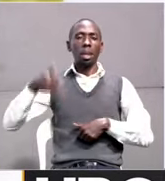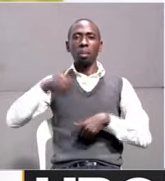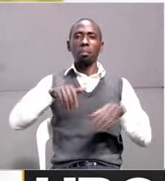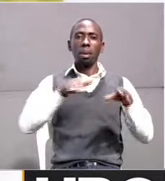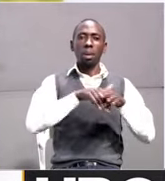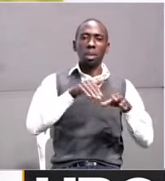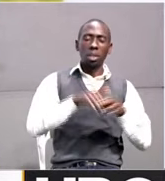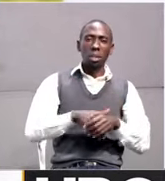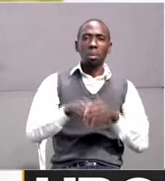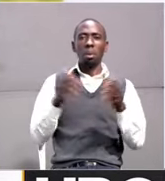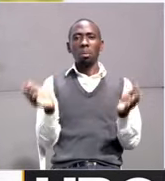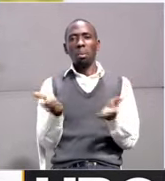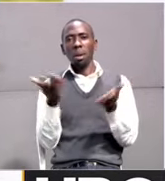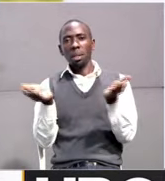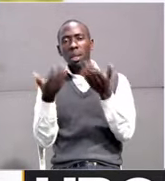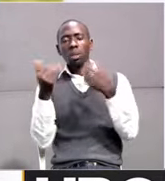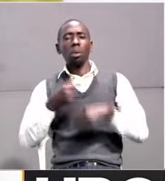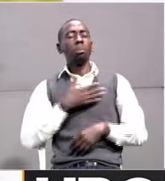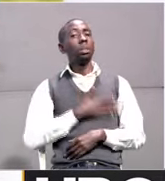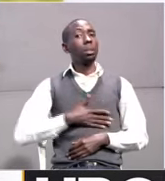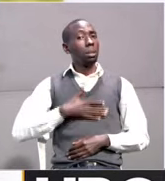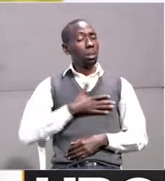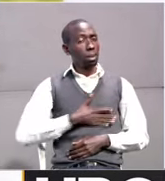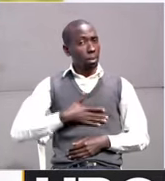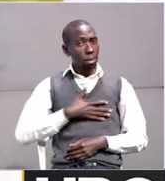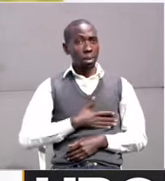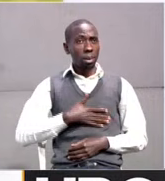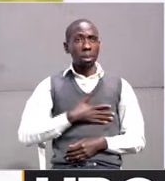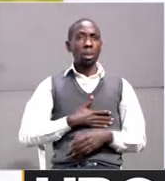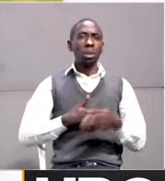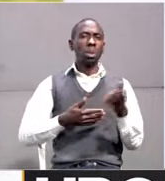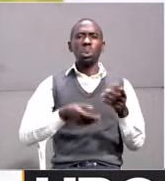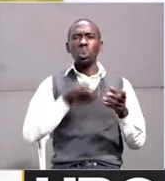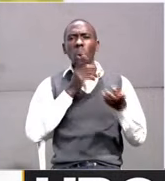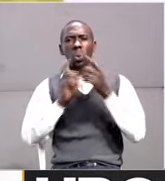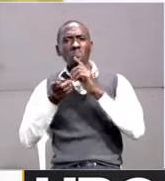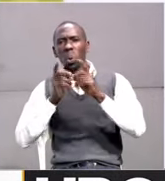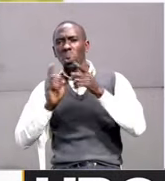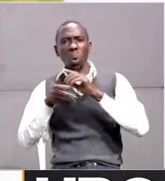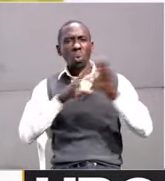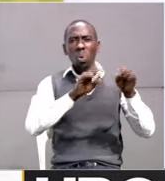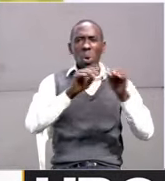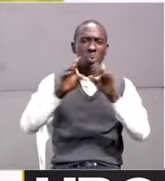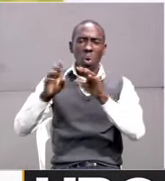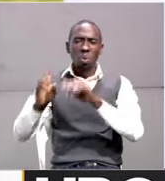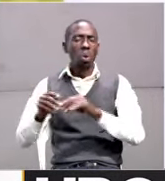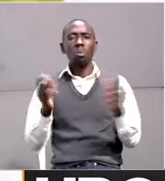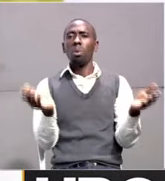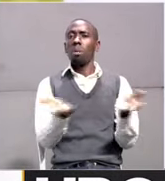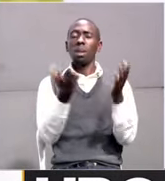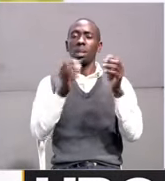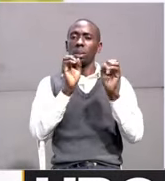mobilization. So please, just talking is not mobilization.